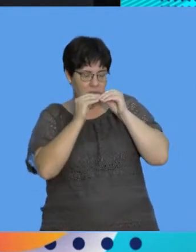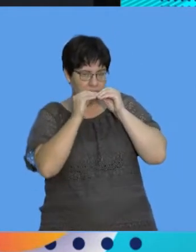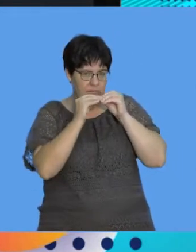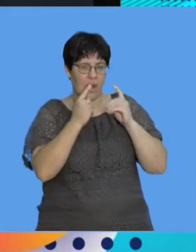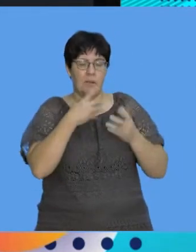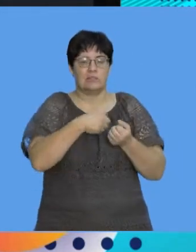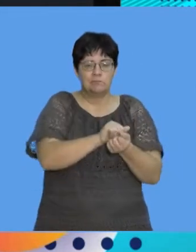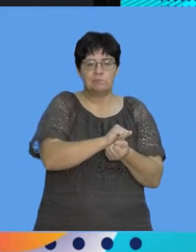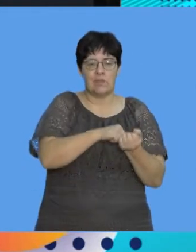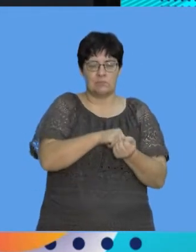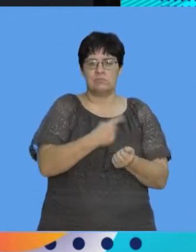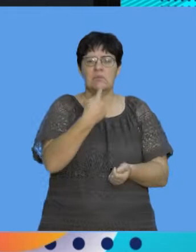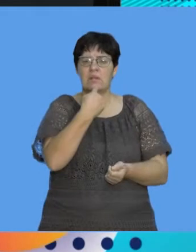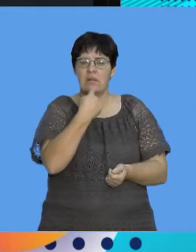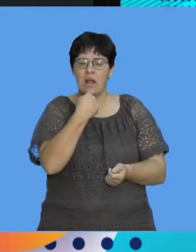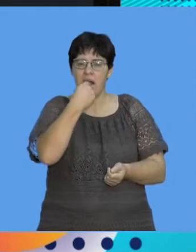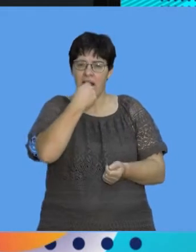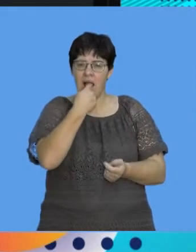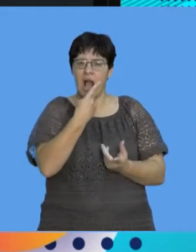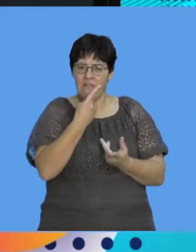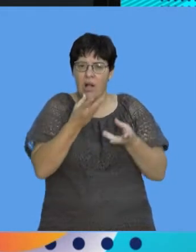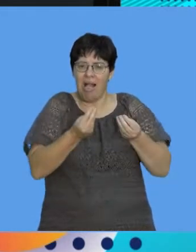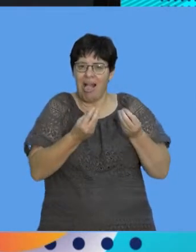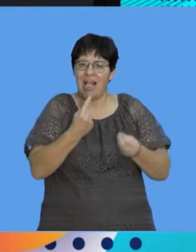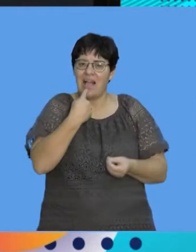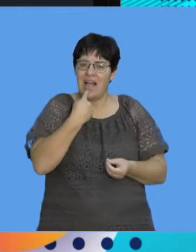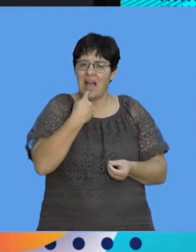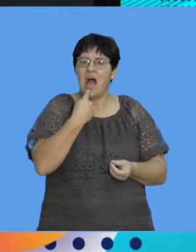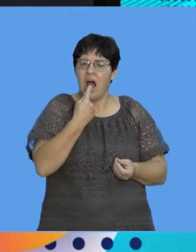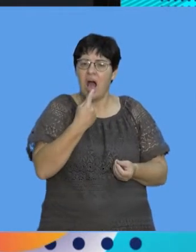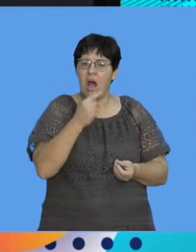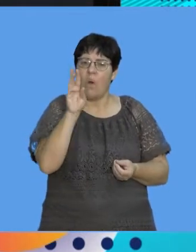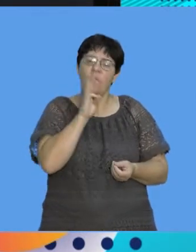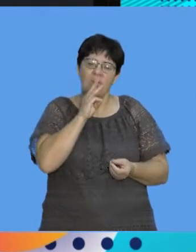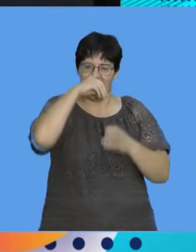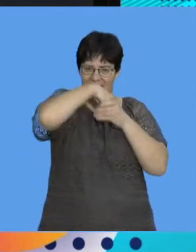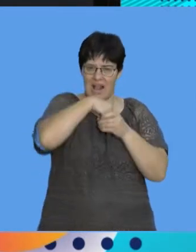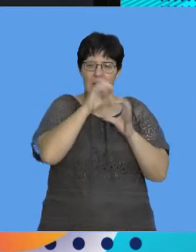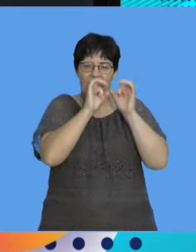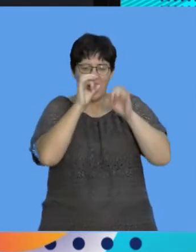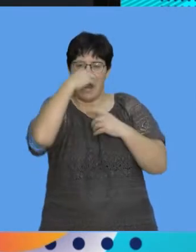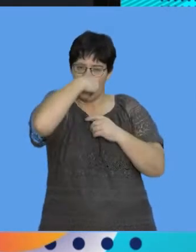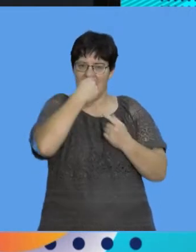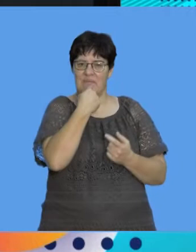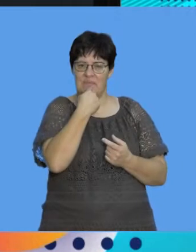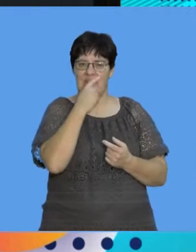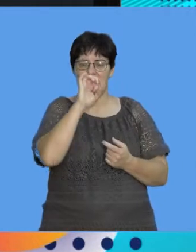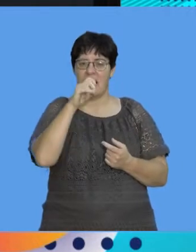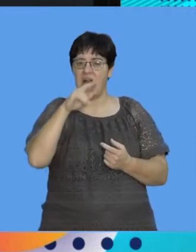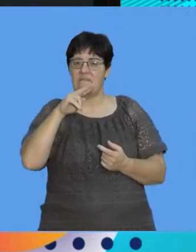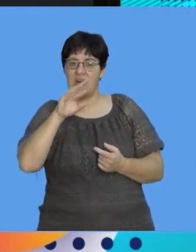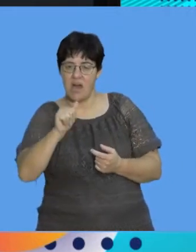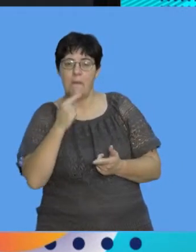It's water, it's saliva. But what's in that saliva? It's little enzymes that start to break down the bread,